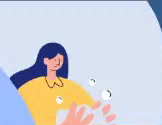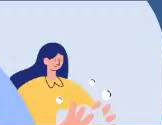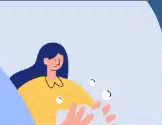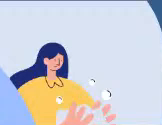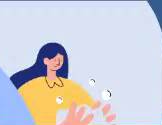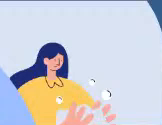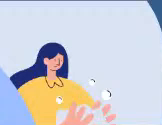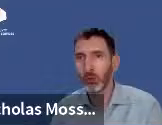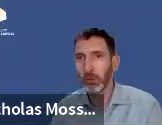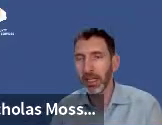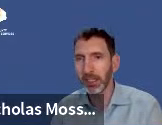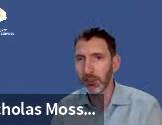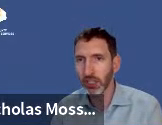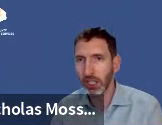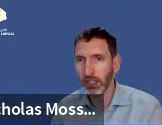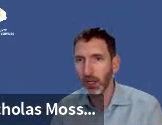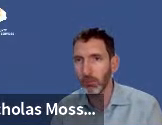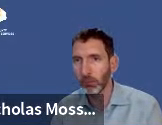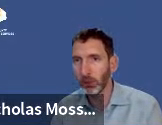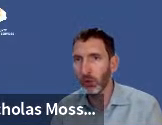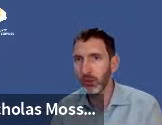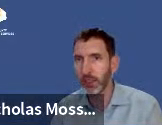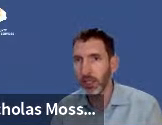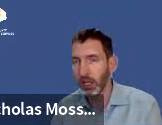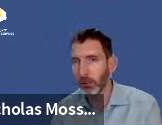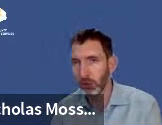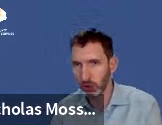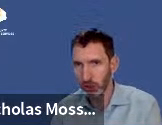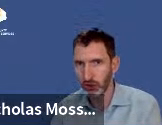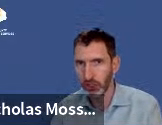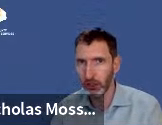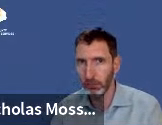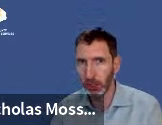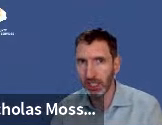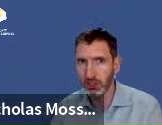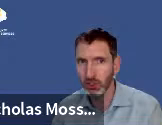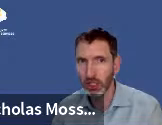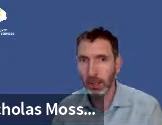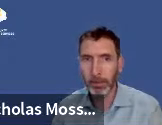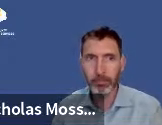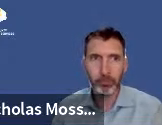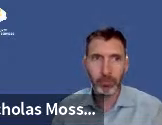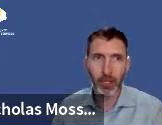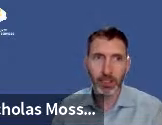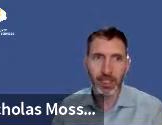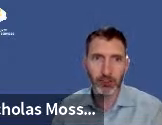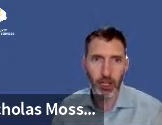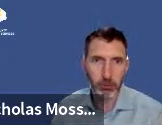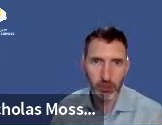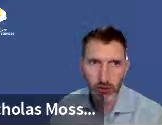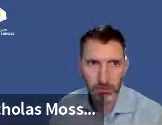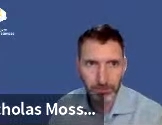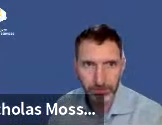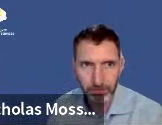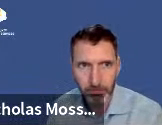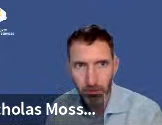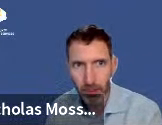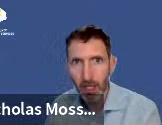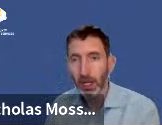and the few remaining state COVID restrictions that are in place. Next slide,